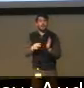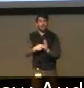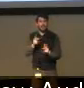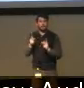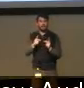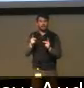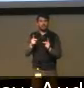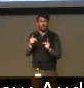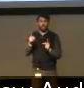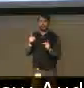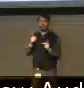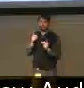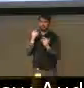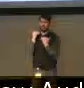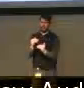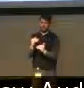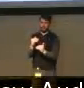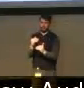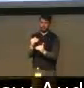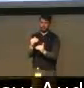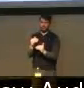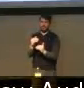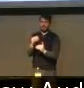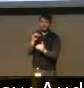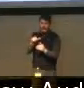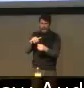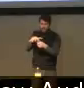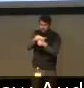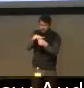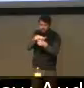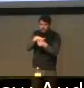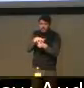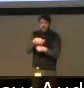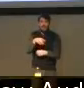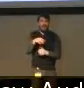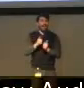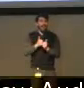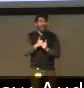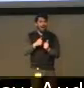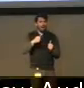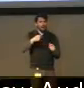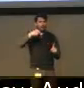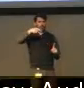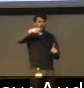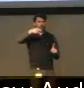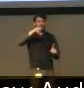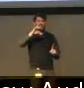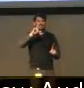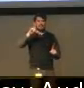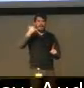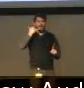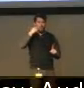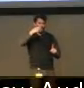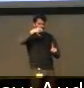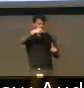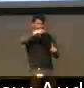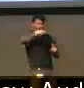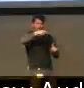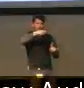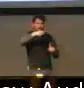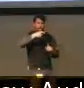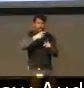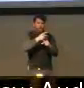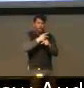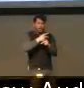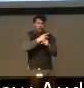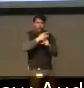in mobility. And this is based on cell phone mobility data. So a little bit scary that they can tell where we are with our cell phones, but also quite